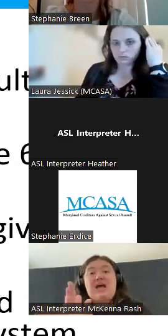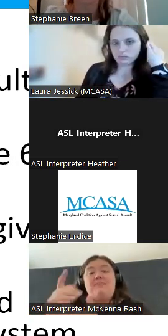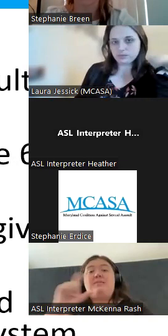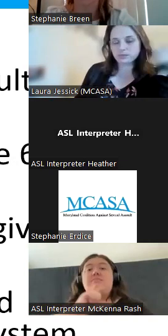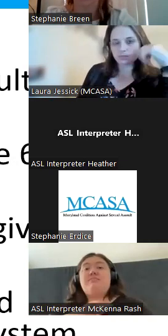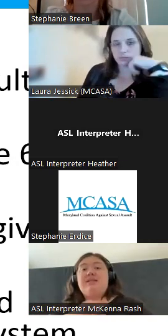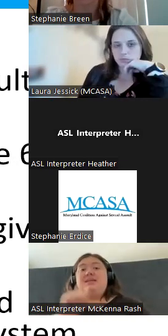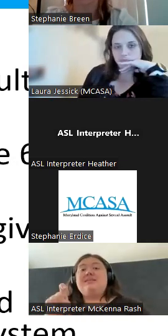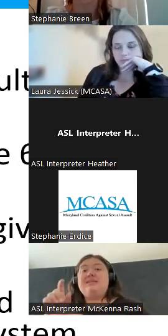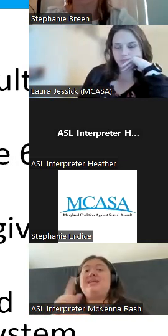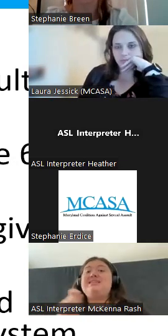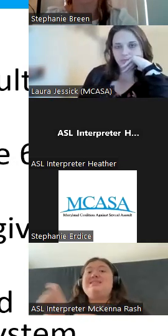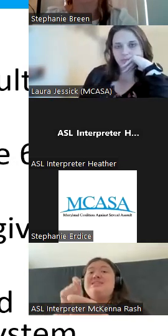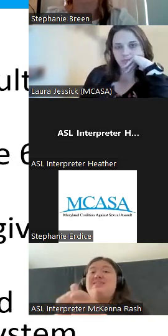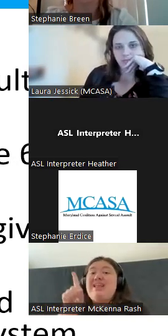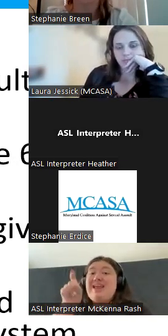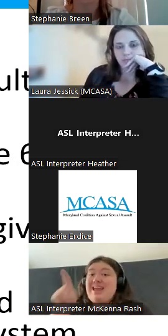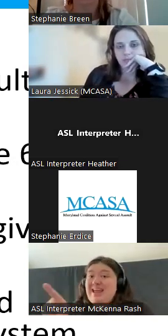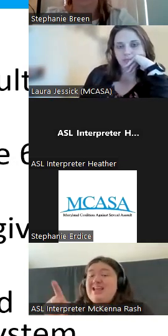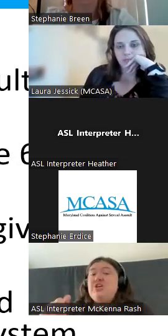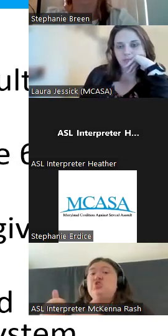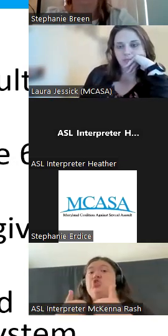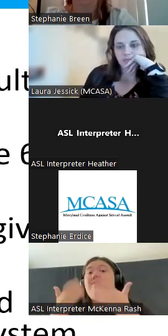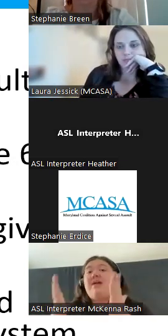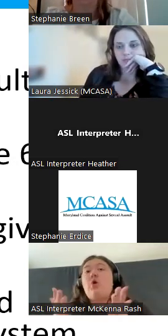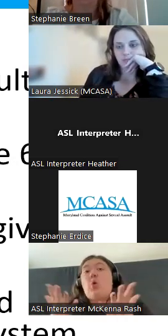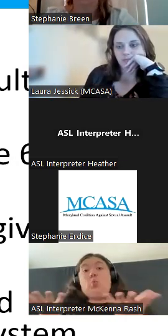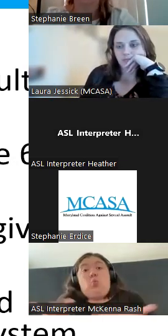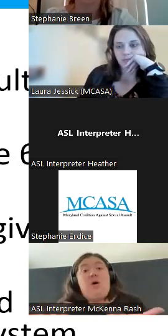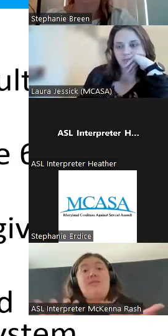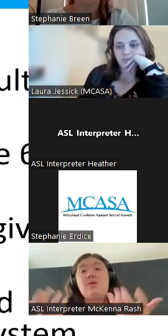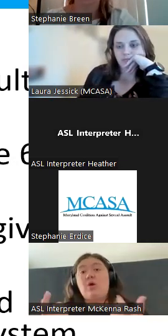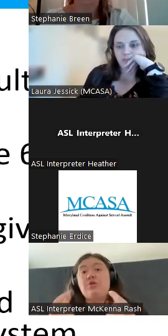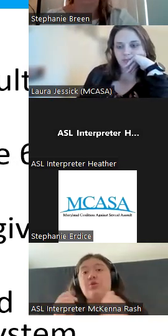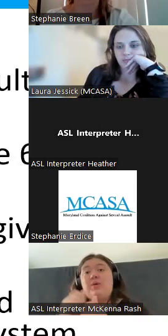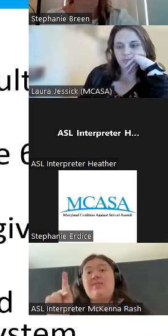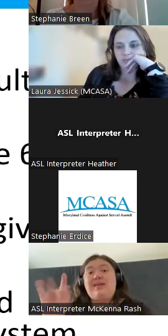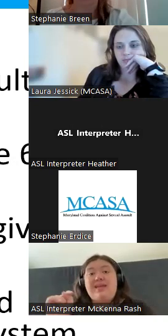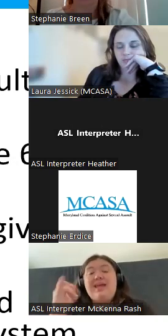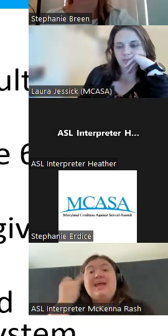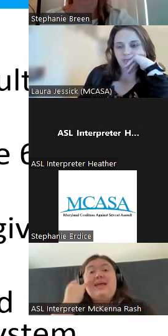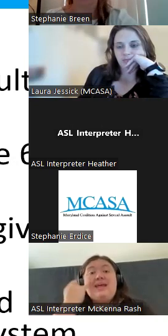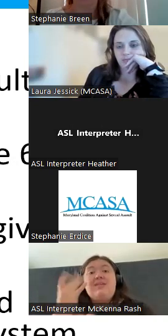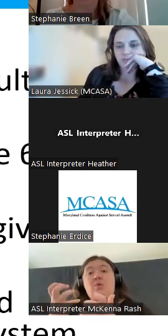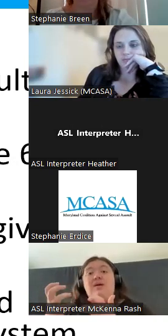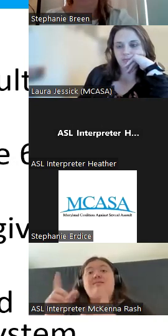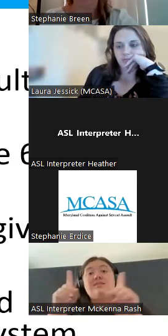to explicitly ask the survivor what they would like to happen to their kit and whether or not they would like it to be